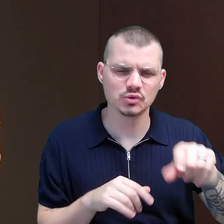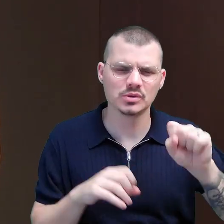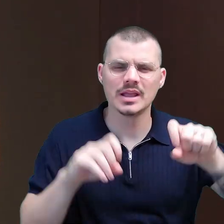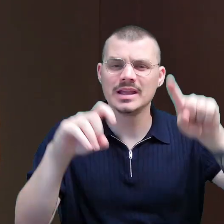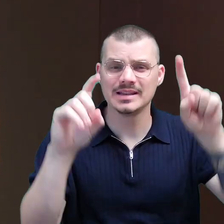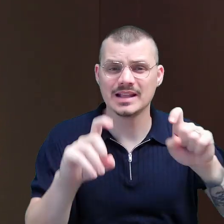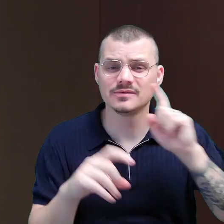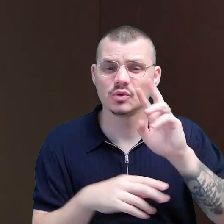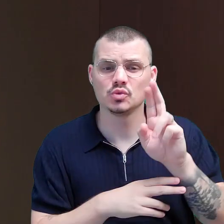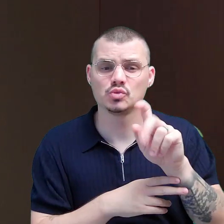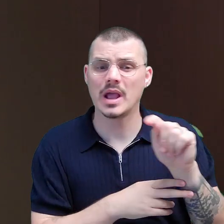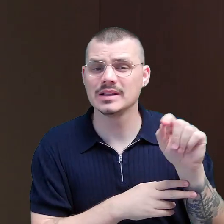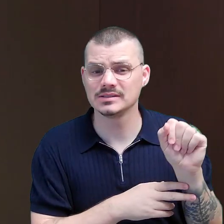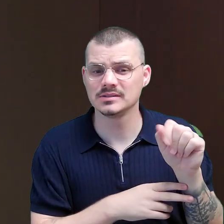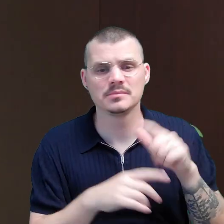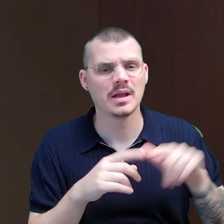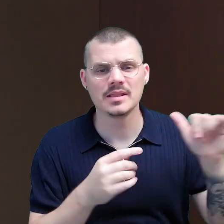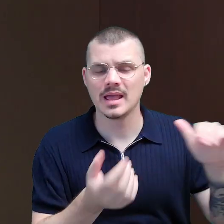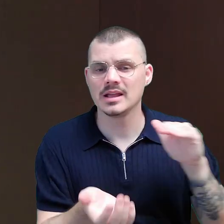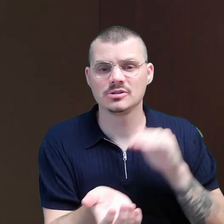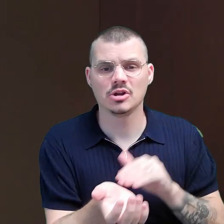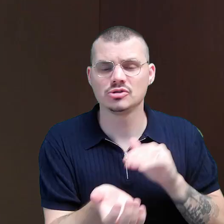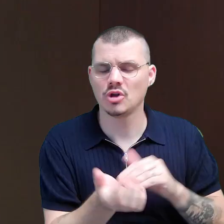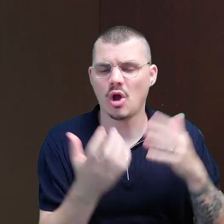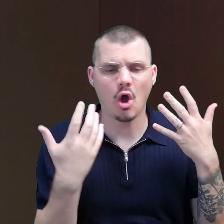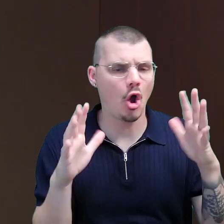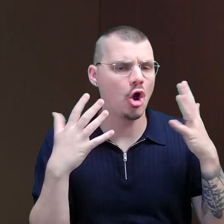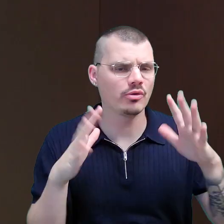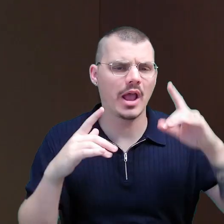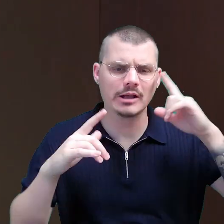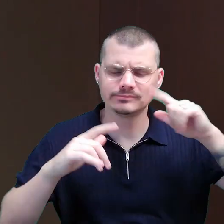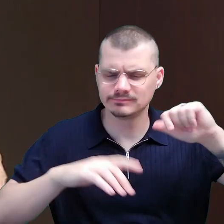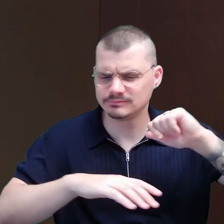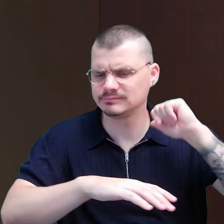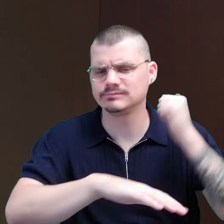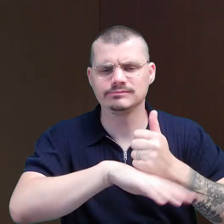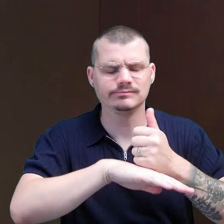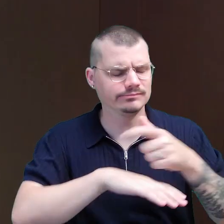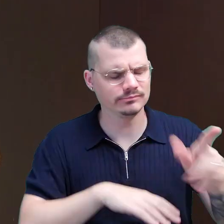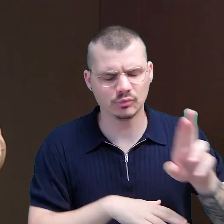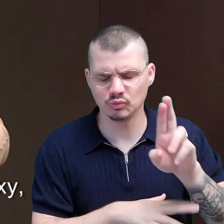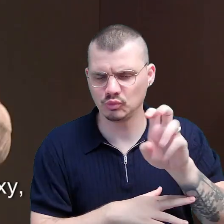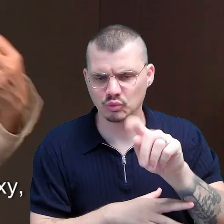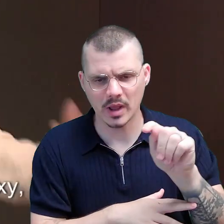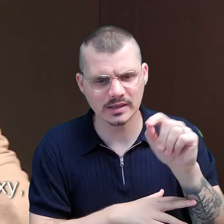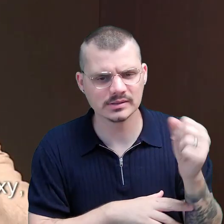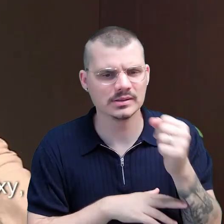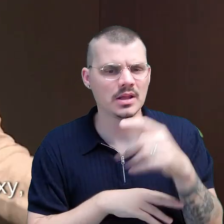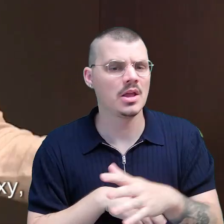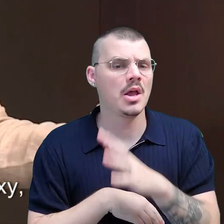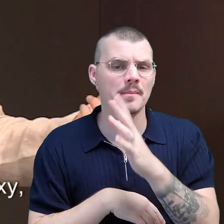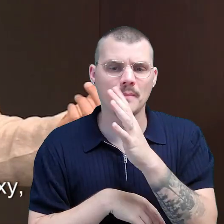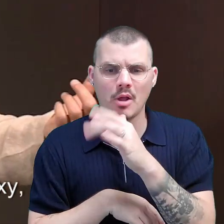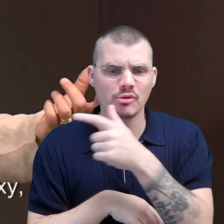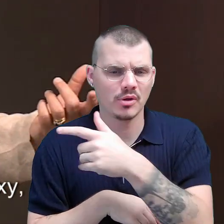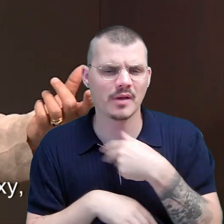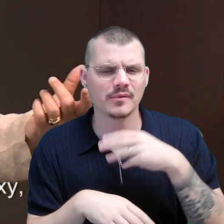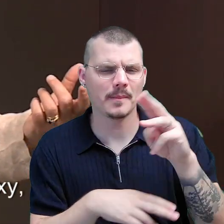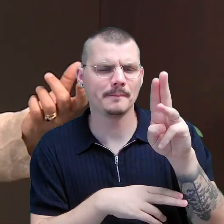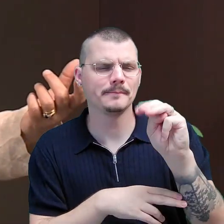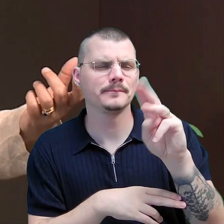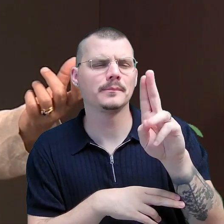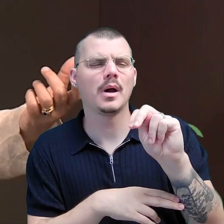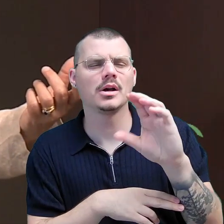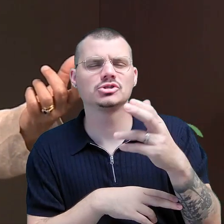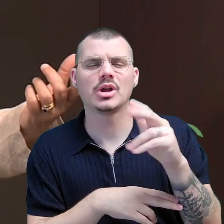but this pediatrician was already on a crusade that this is Rett's, the mother's got Munchausen's by